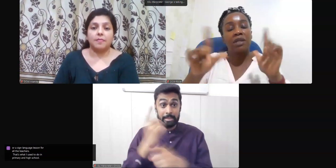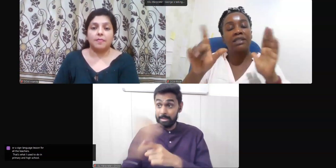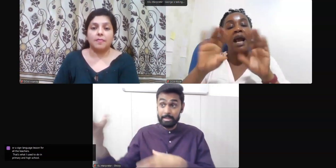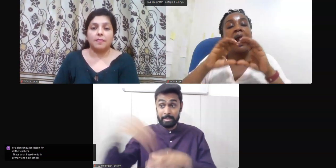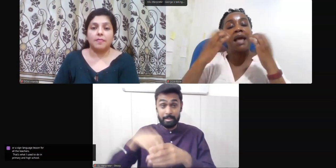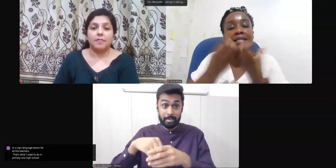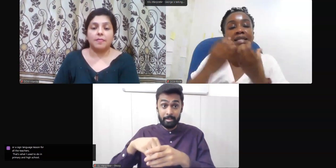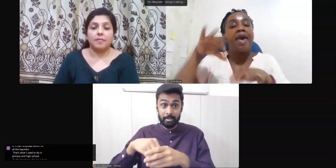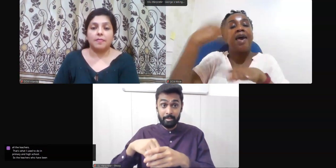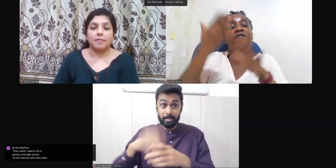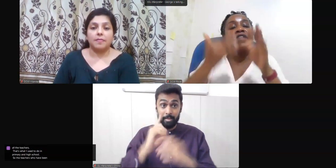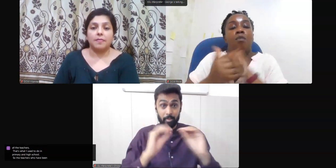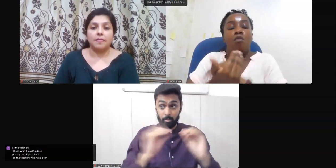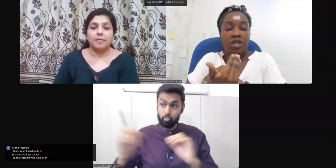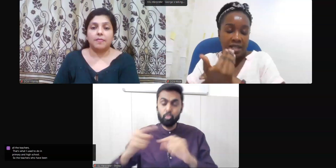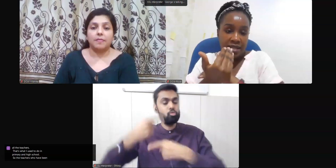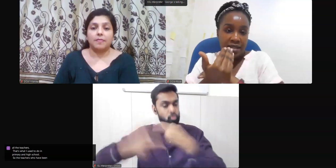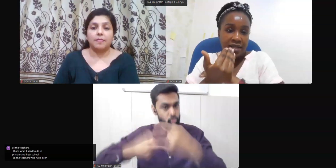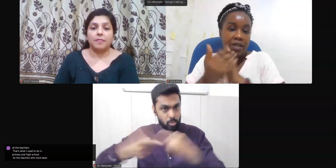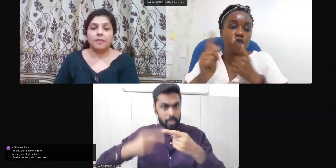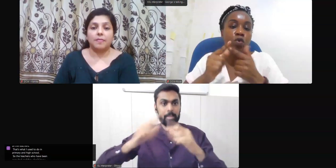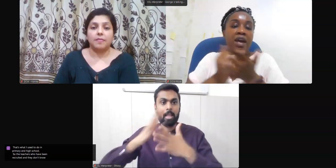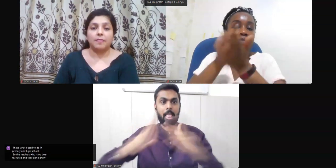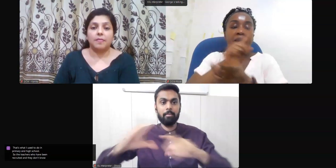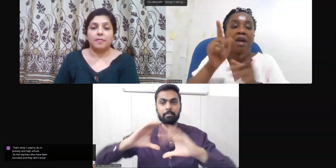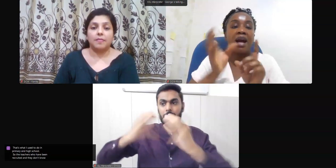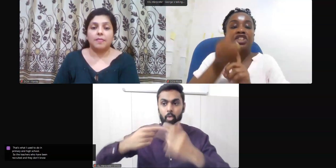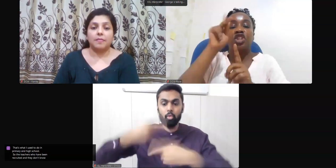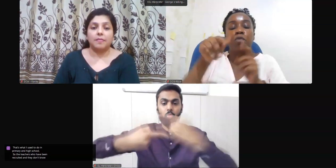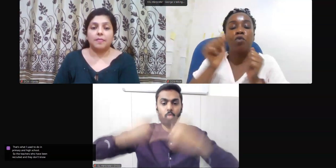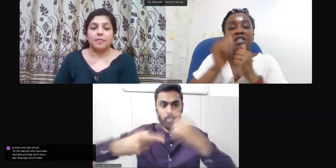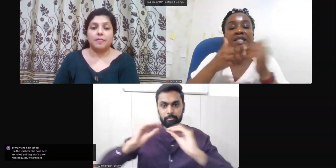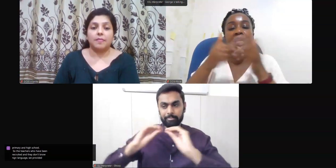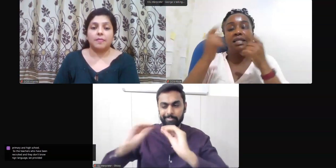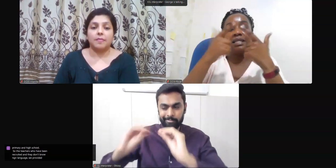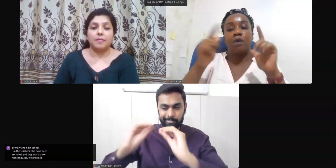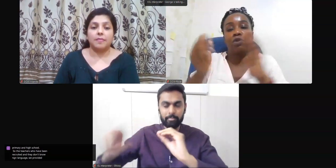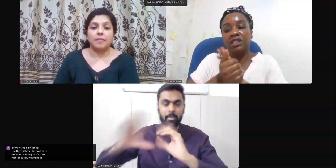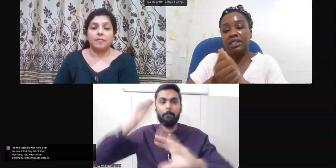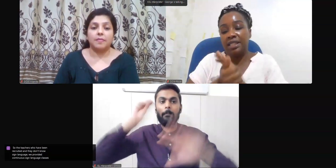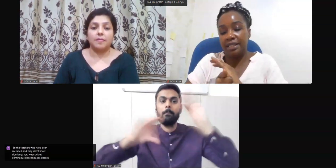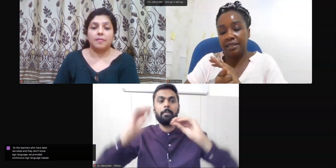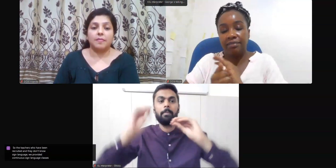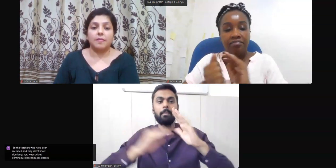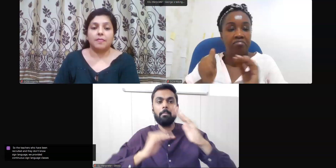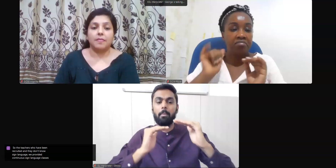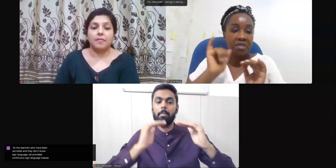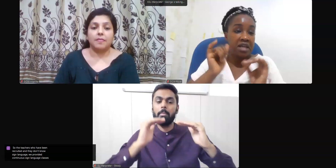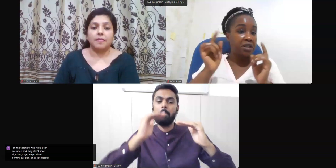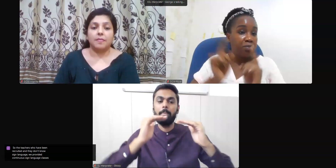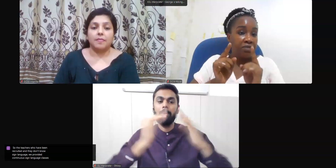provided continuous sign language classes every morning to help them catch up with the sign